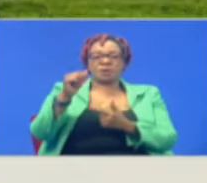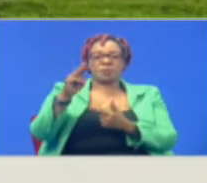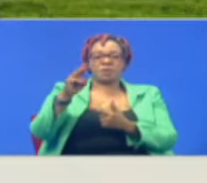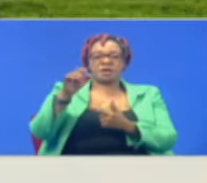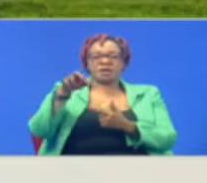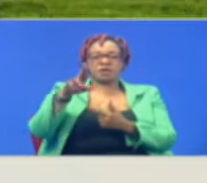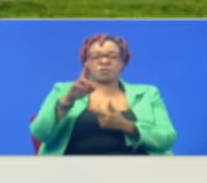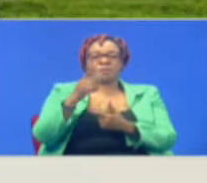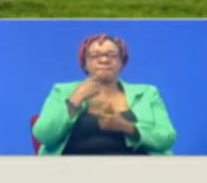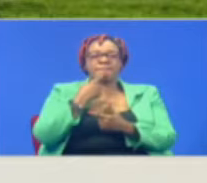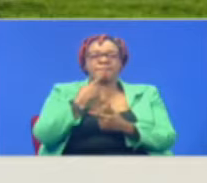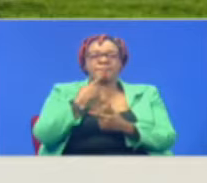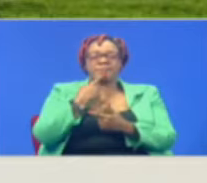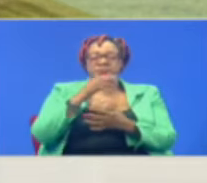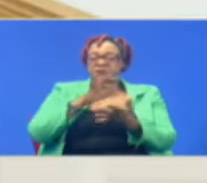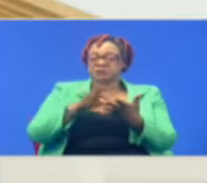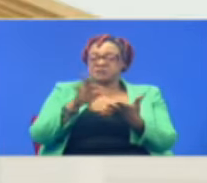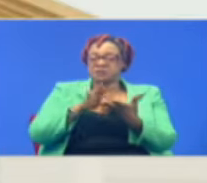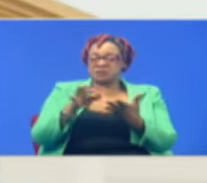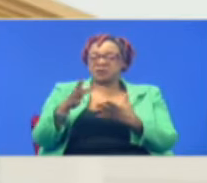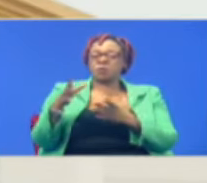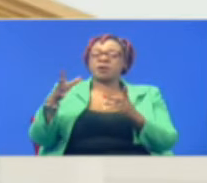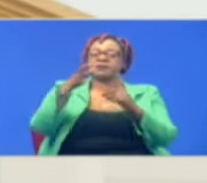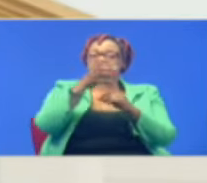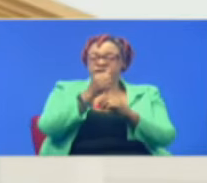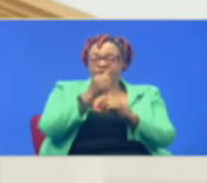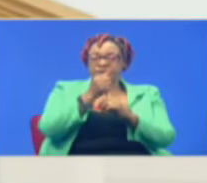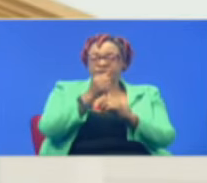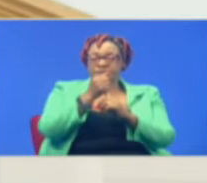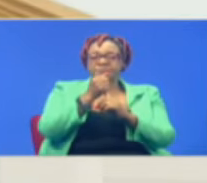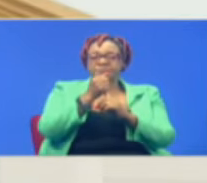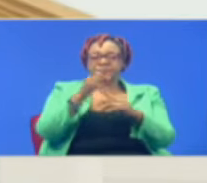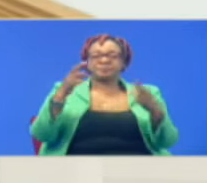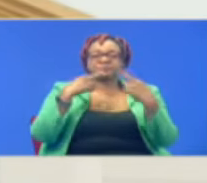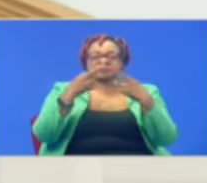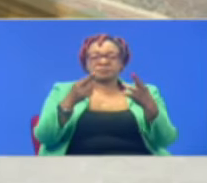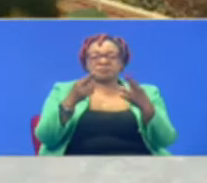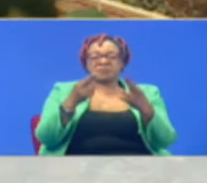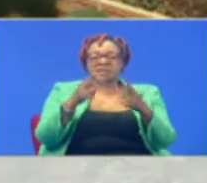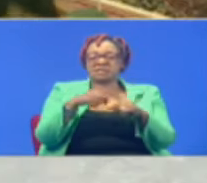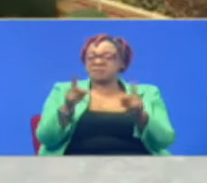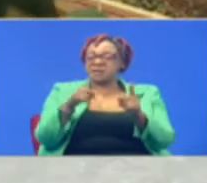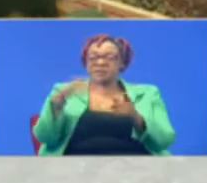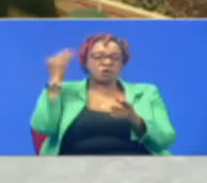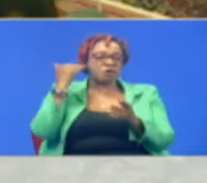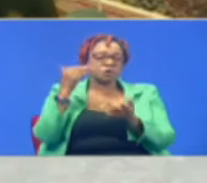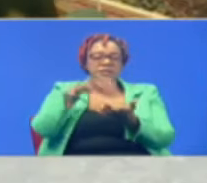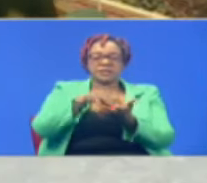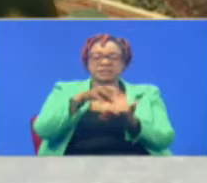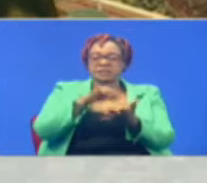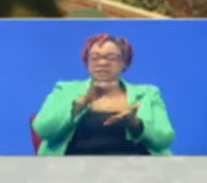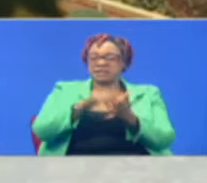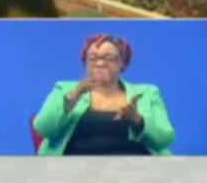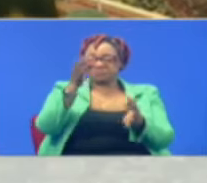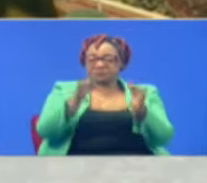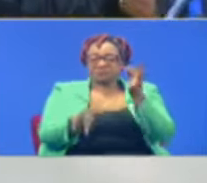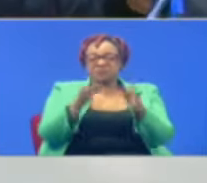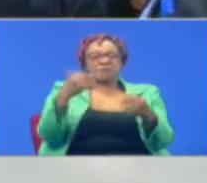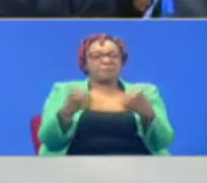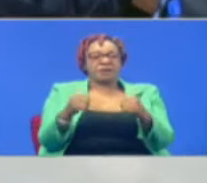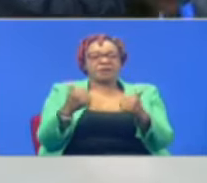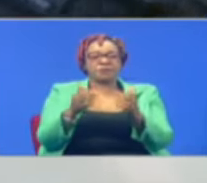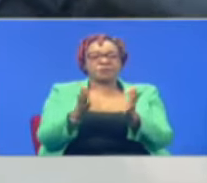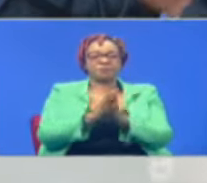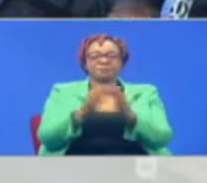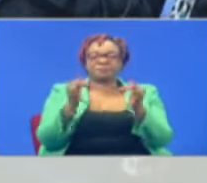is also confident of achieving the desired outcome despite the court cases that are yet to be adjudicated. With a new